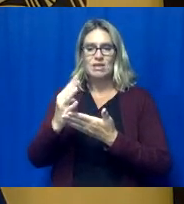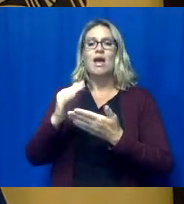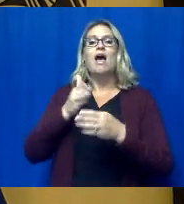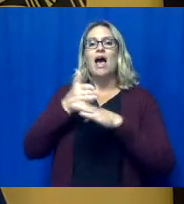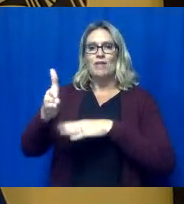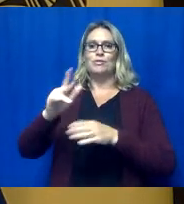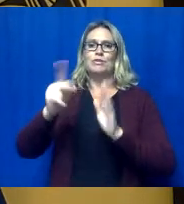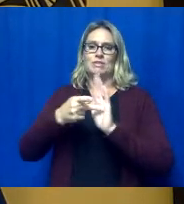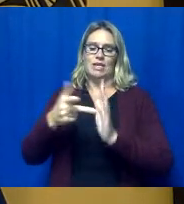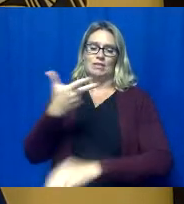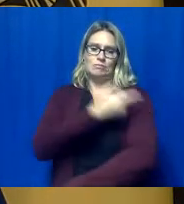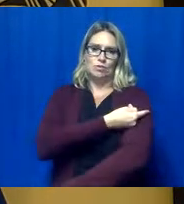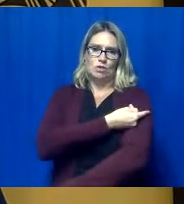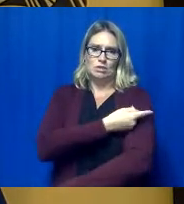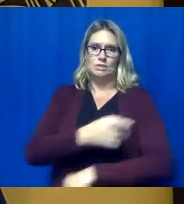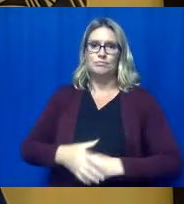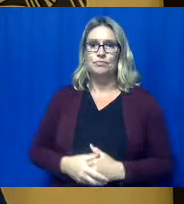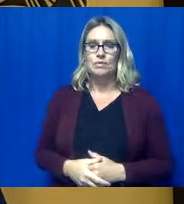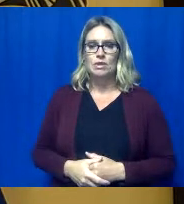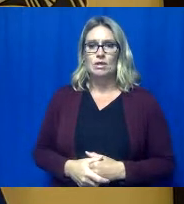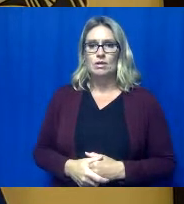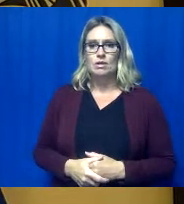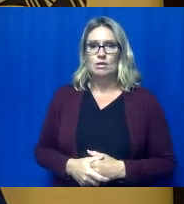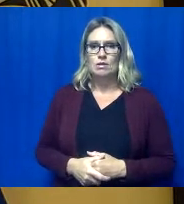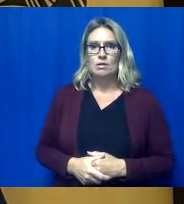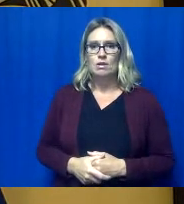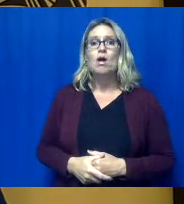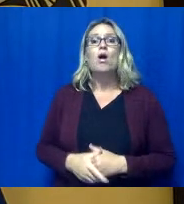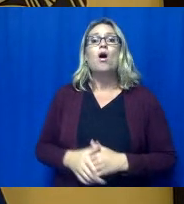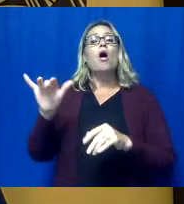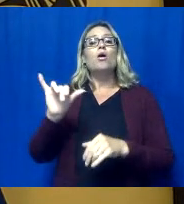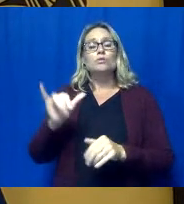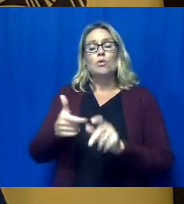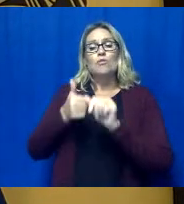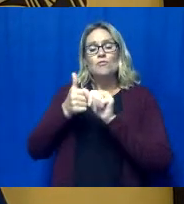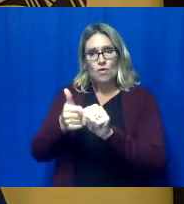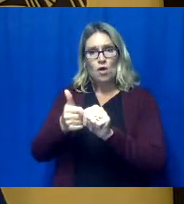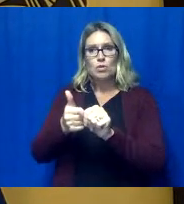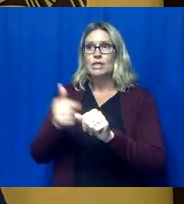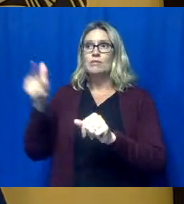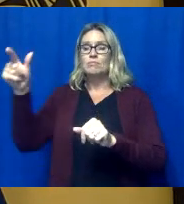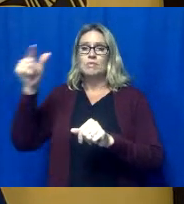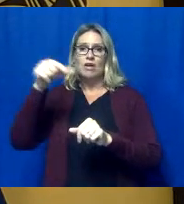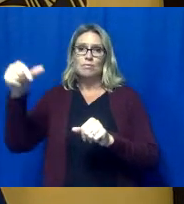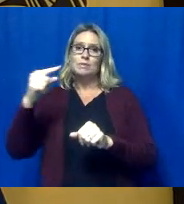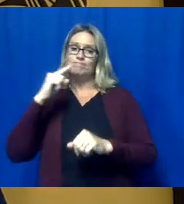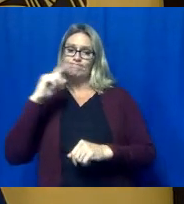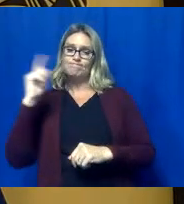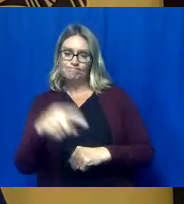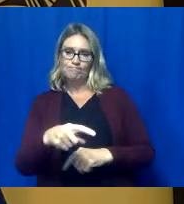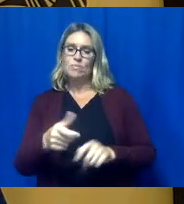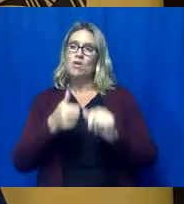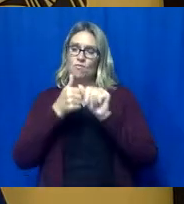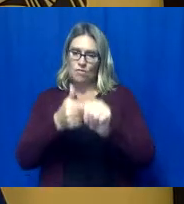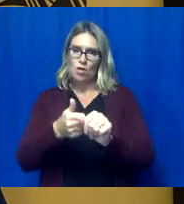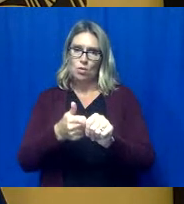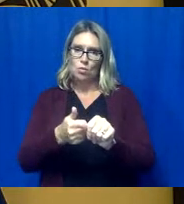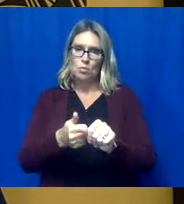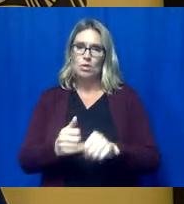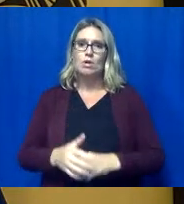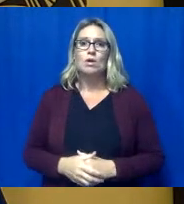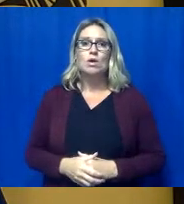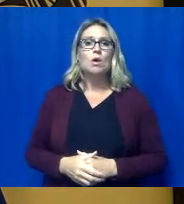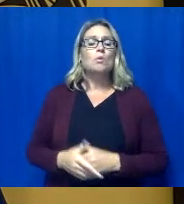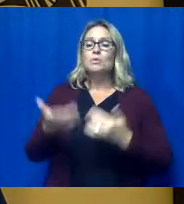not, observing public health measures will also help to reduce the spread of COVID-19. We all need to maintain several layers